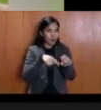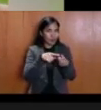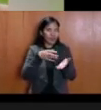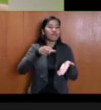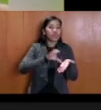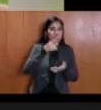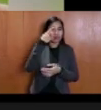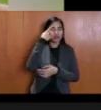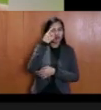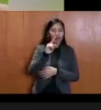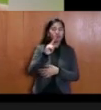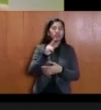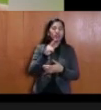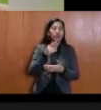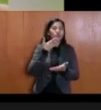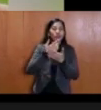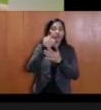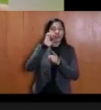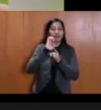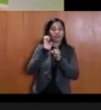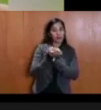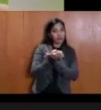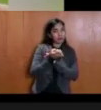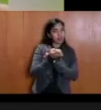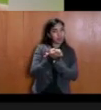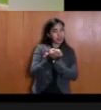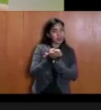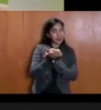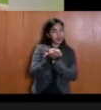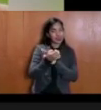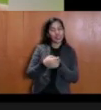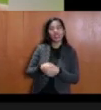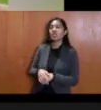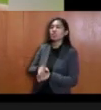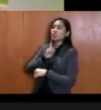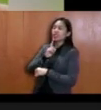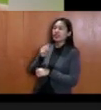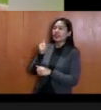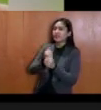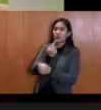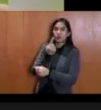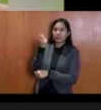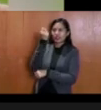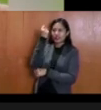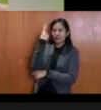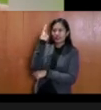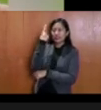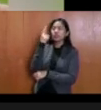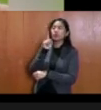green transition? Well, certainly everybody understands. In fact, there's data collected by PwC. We